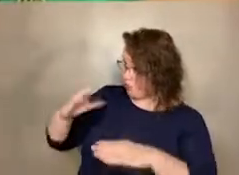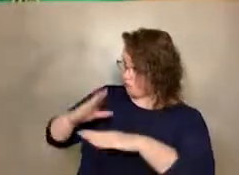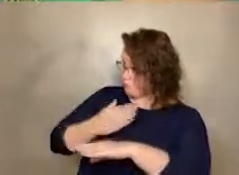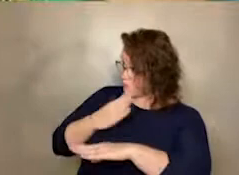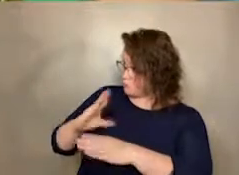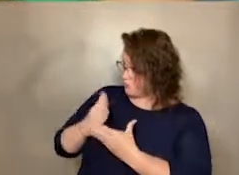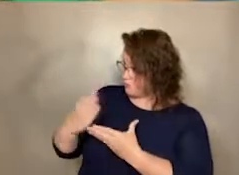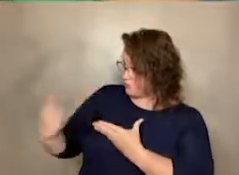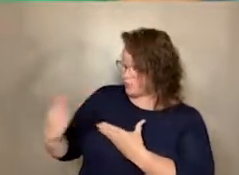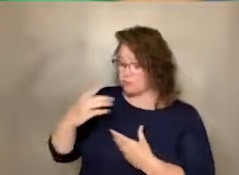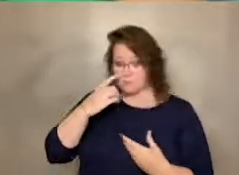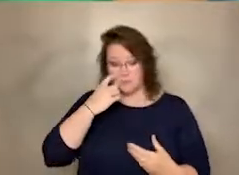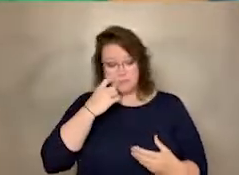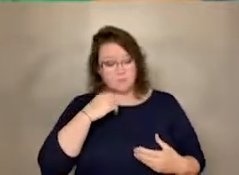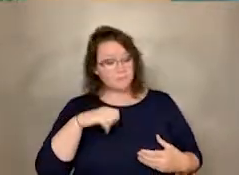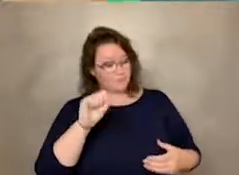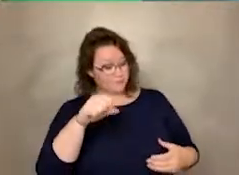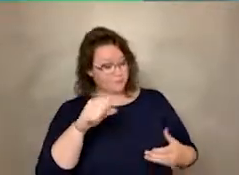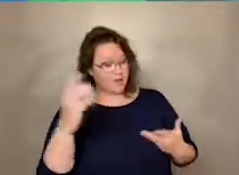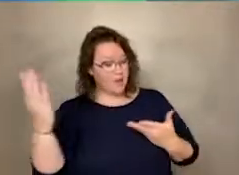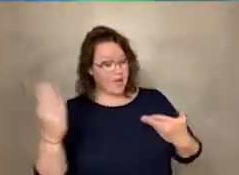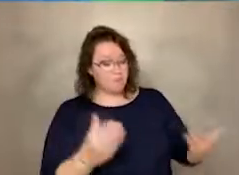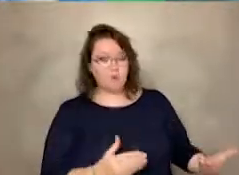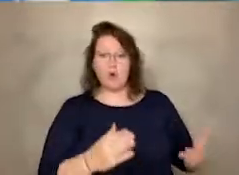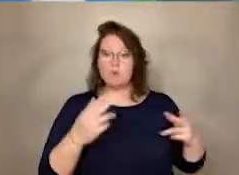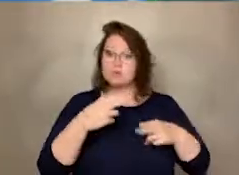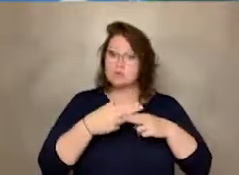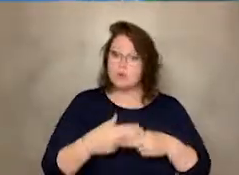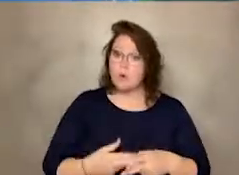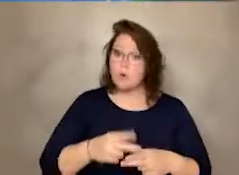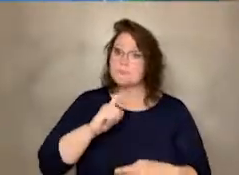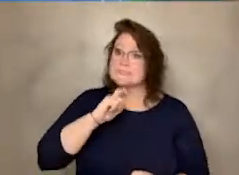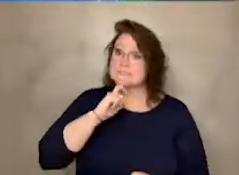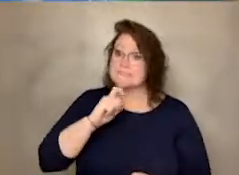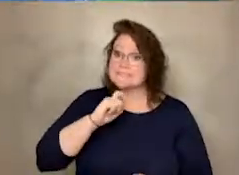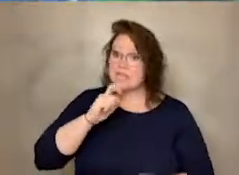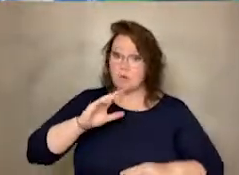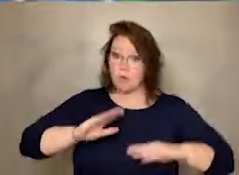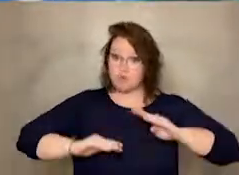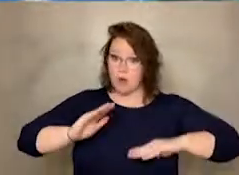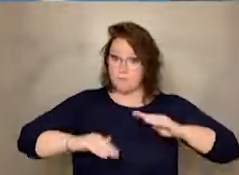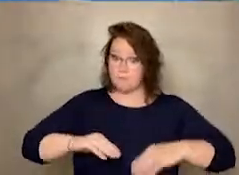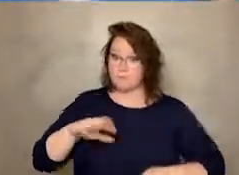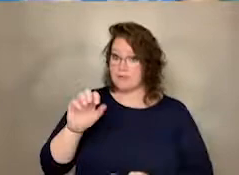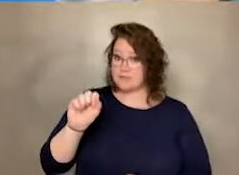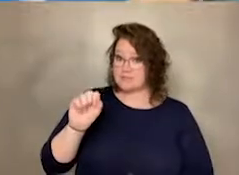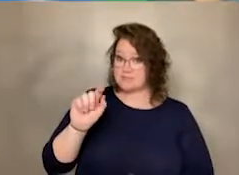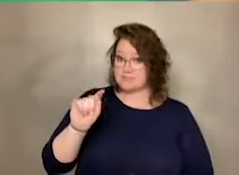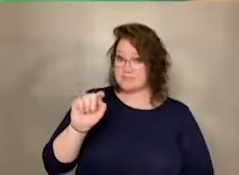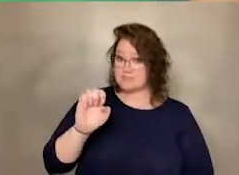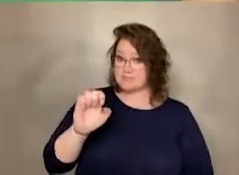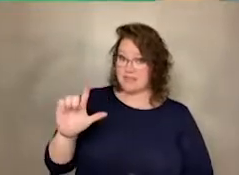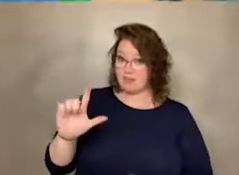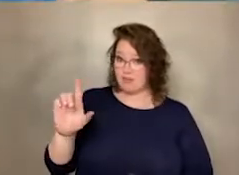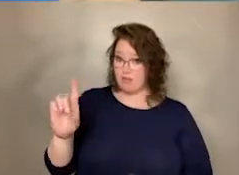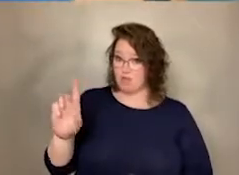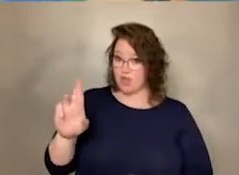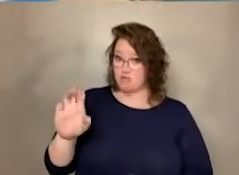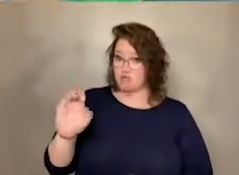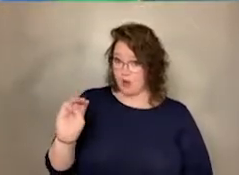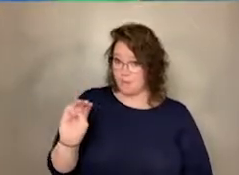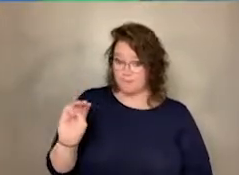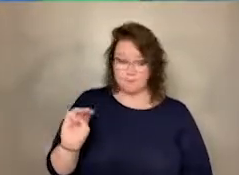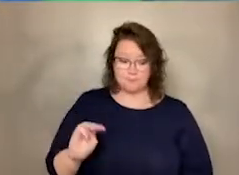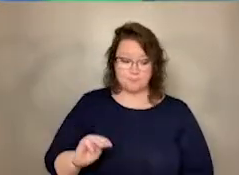did. I brought something called a steel drum. Now, is this a percussion as well? It is. It's a percussion